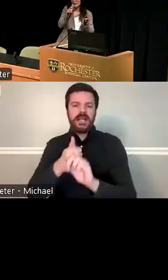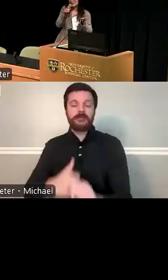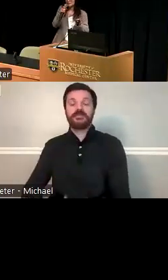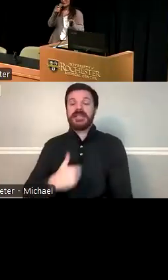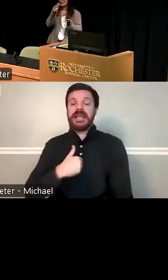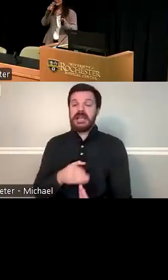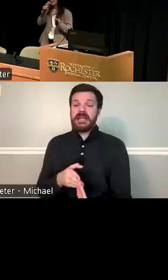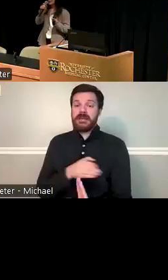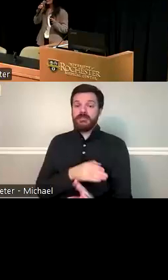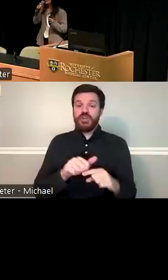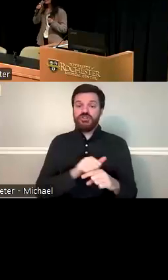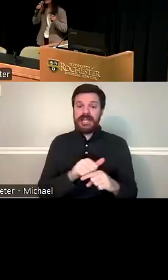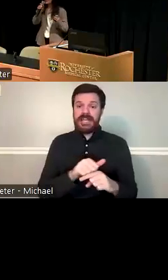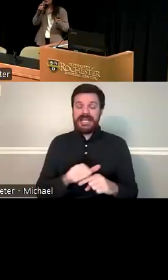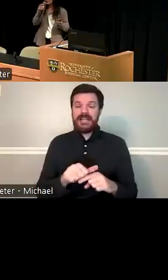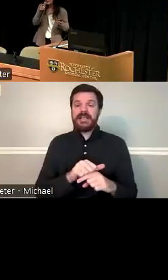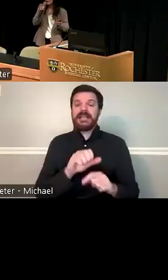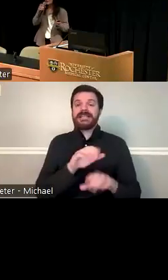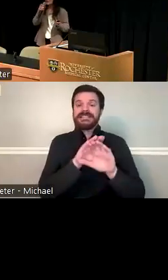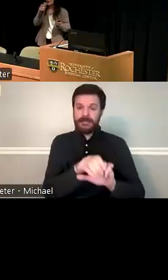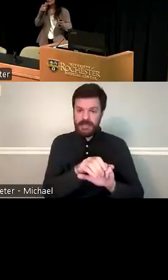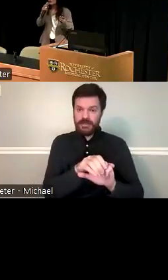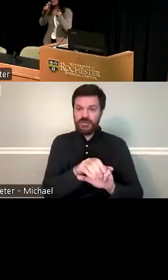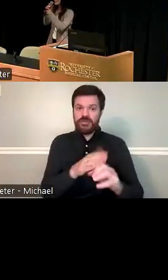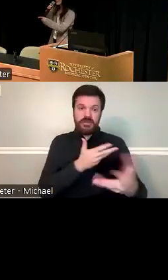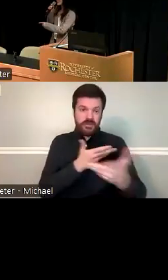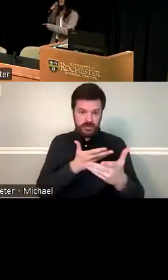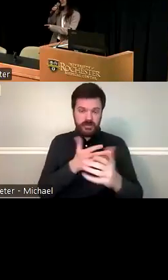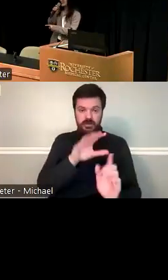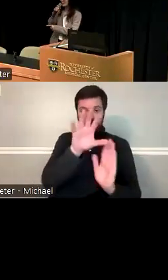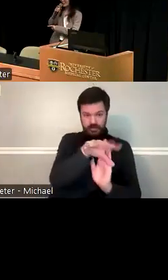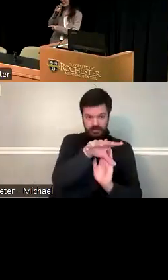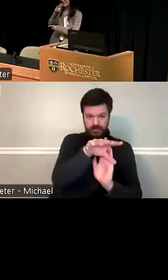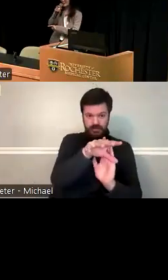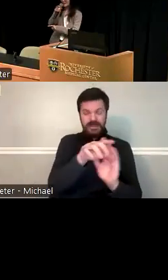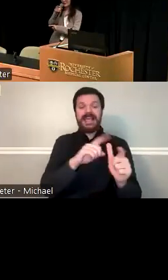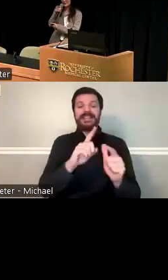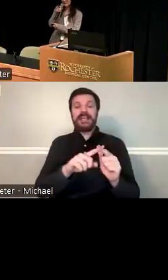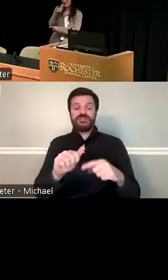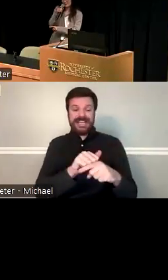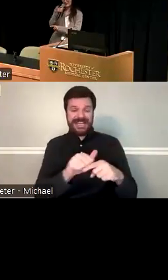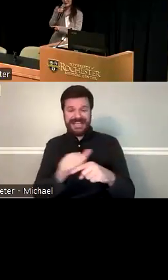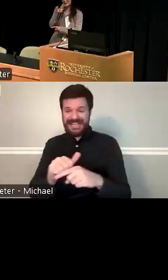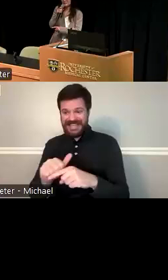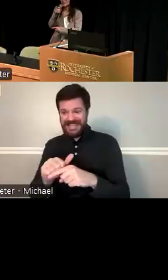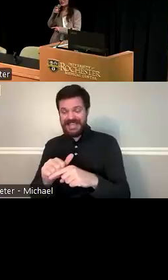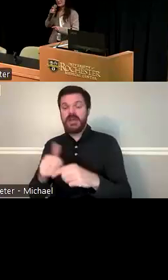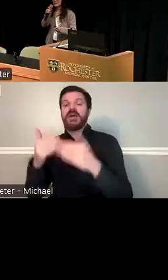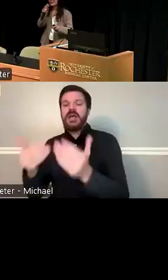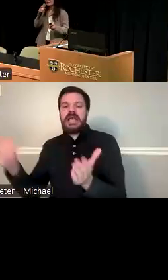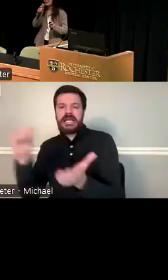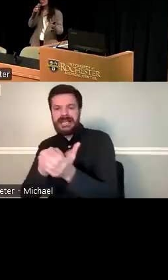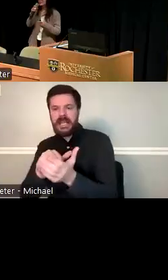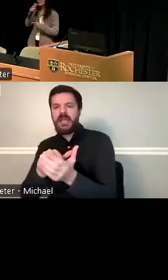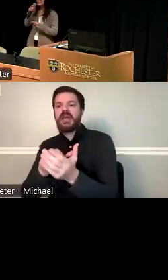pre-training simulation encounters. We videotaped them, and we also had post-training simulation encounter and videotape them to